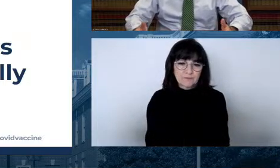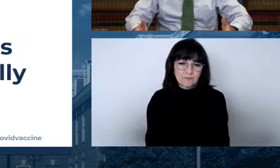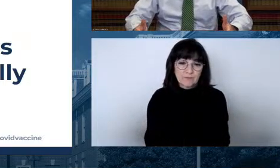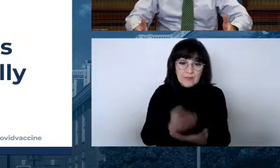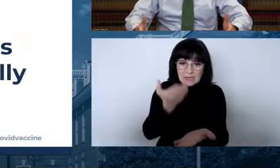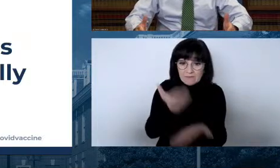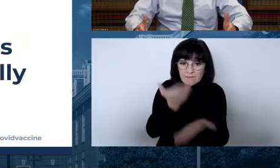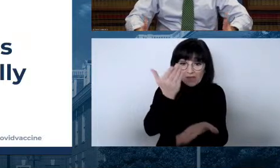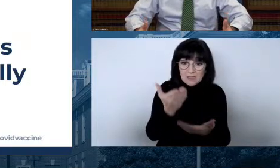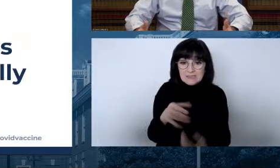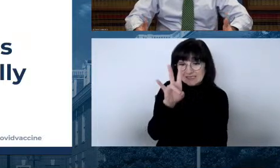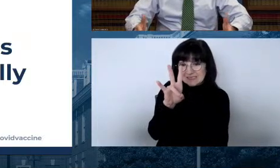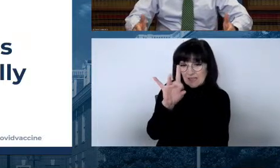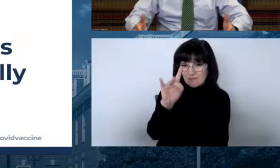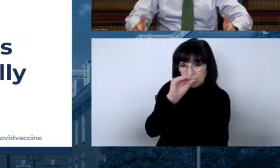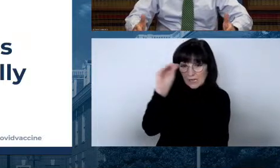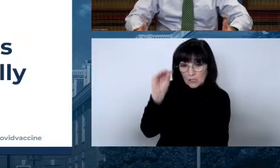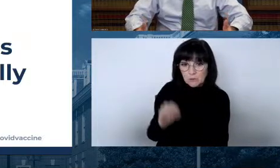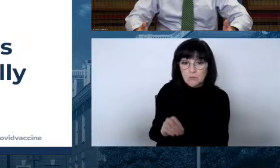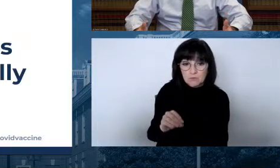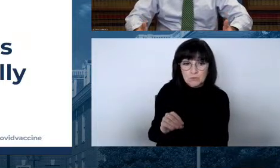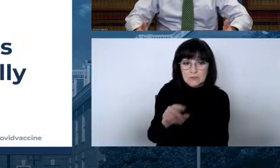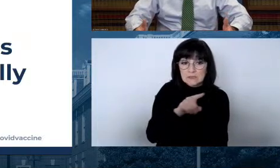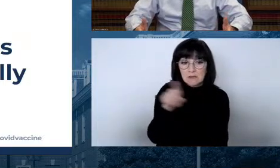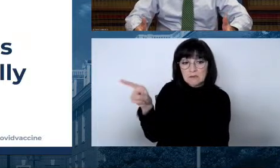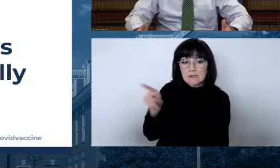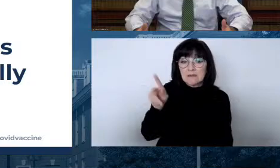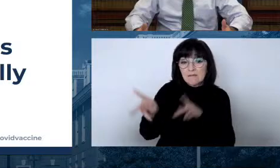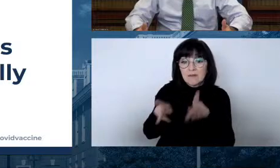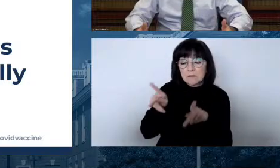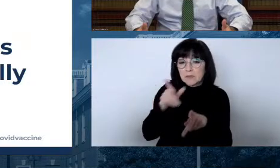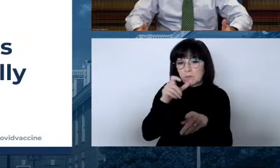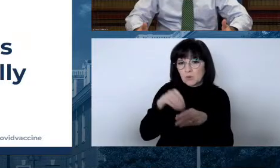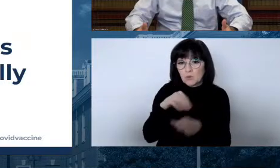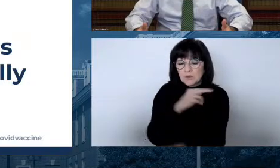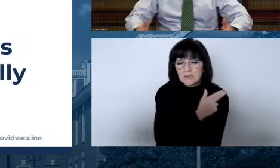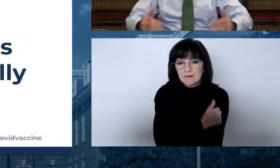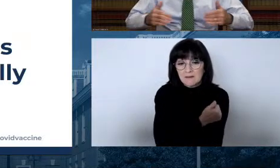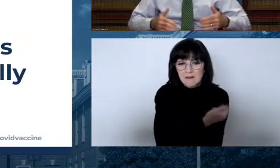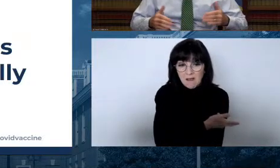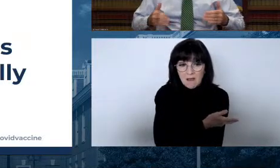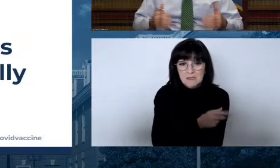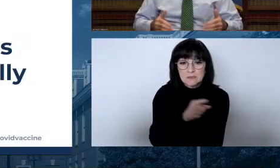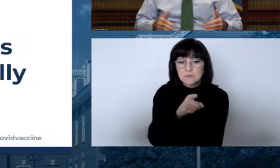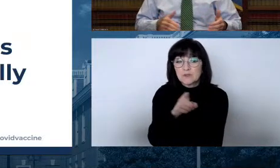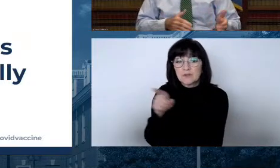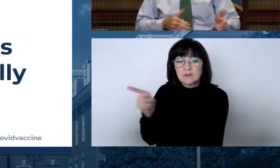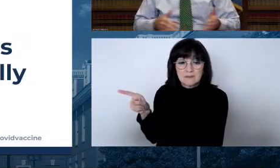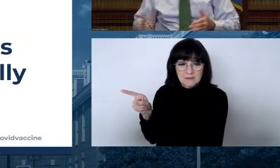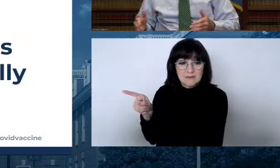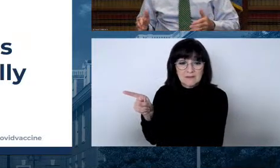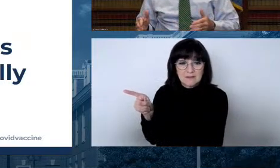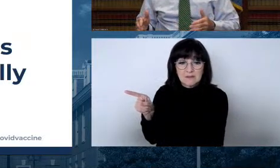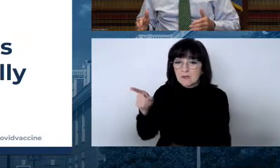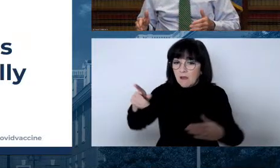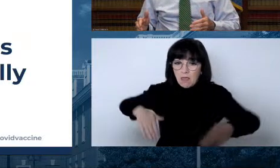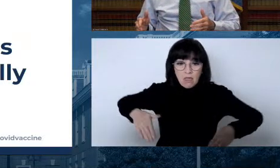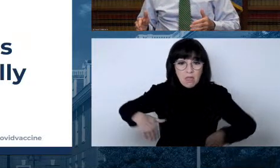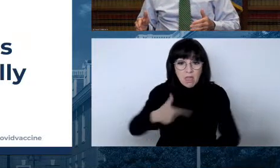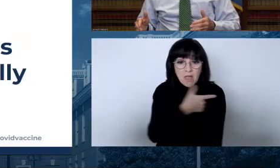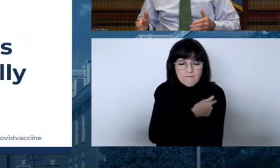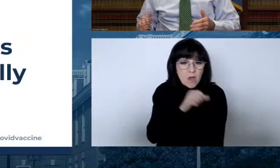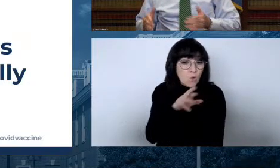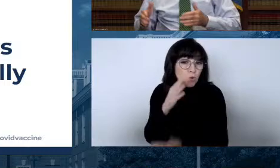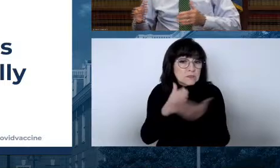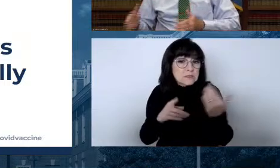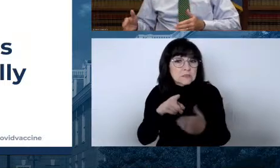hospitalizations were people that are unvaccinated or partially vaccinated. So it's not just people that haven't gotten